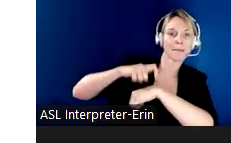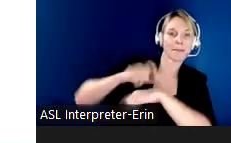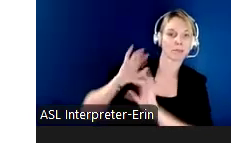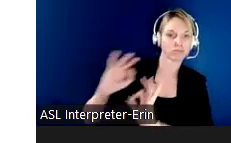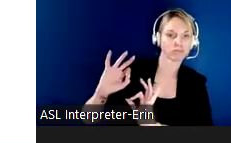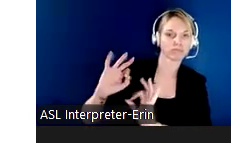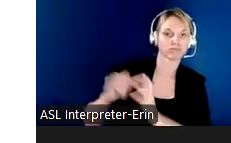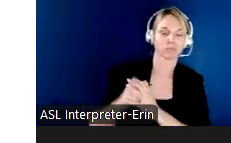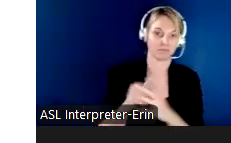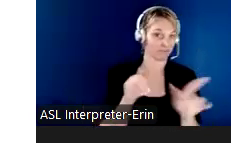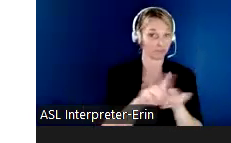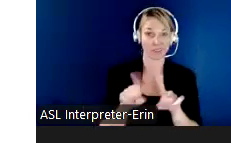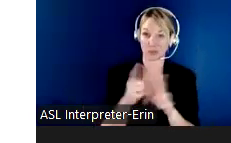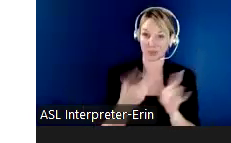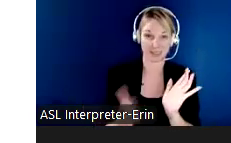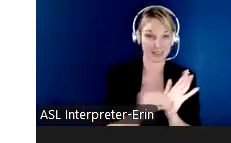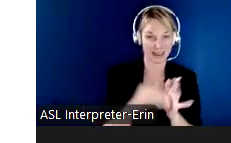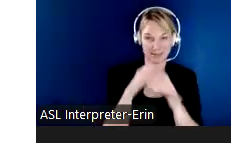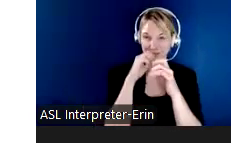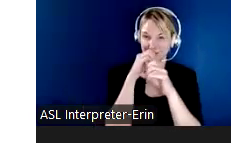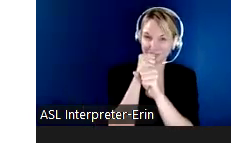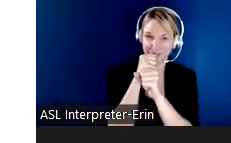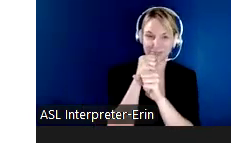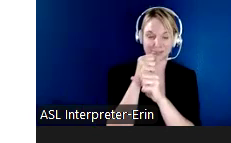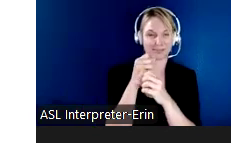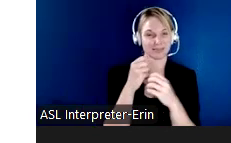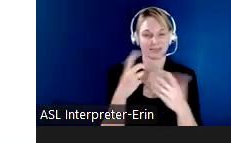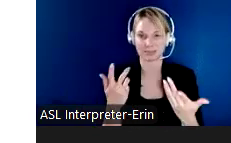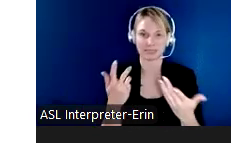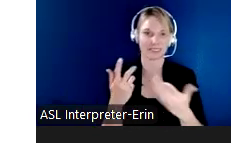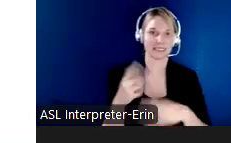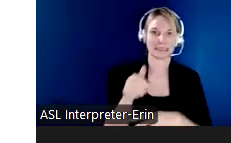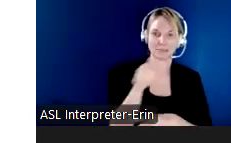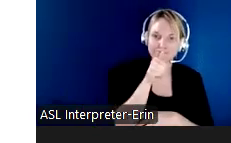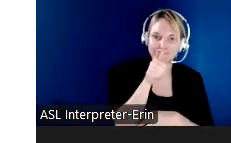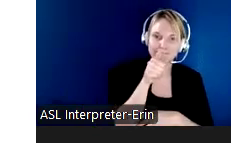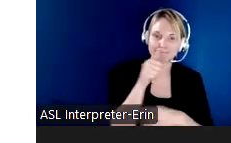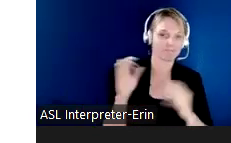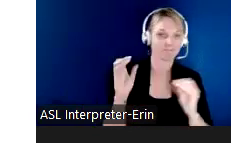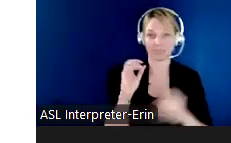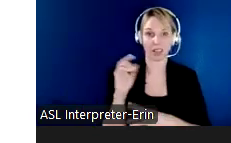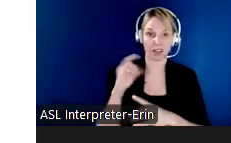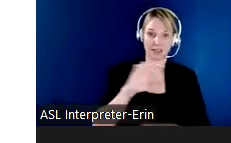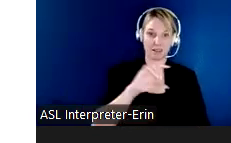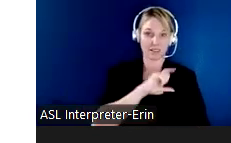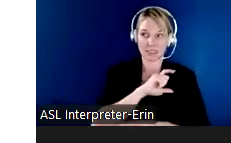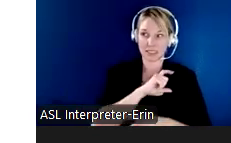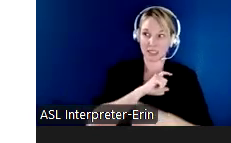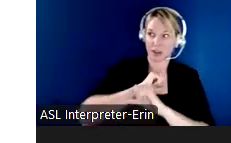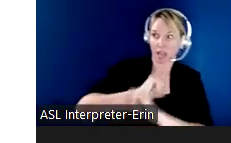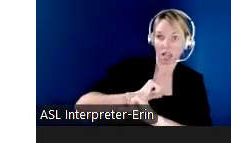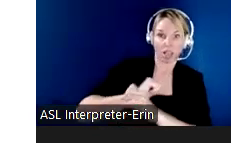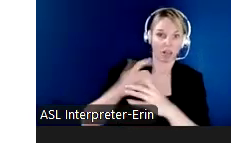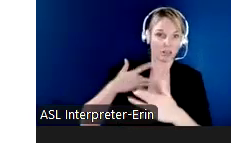also totally secure. It's encrypted. There's just no need to worry about security concerns when you're sending in those